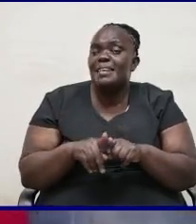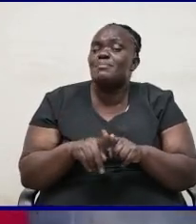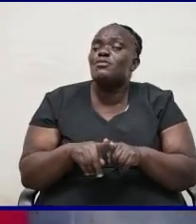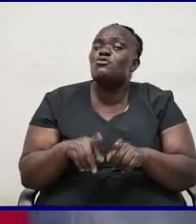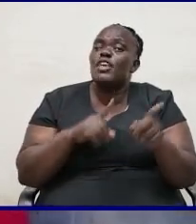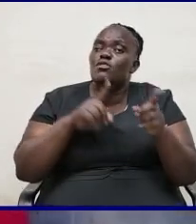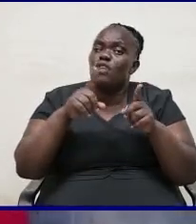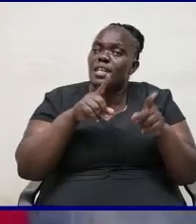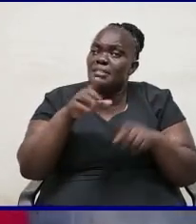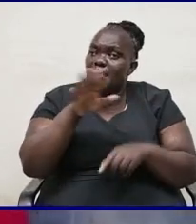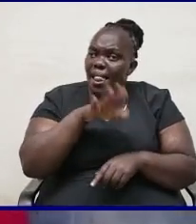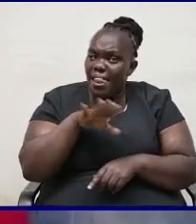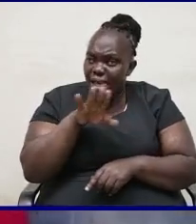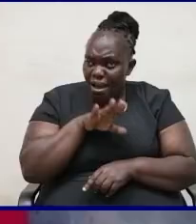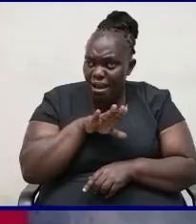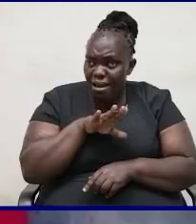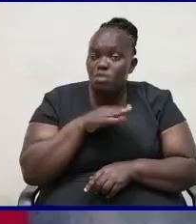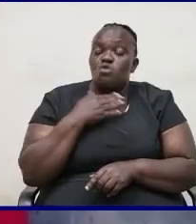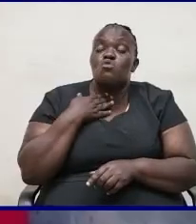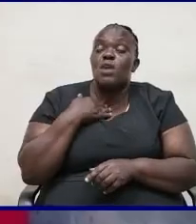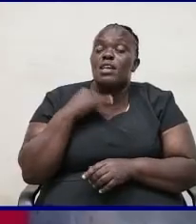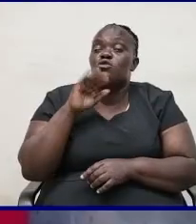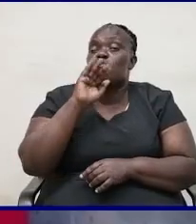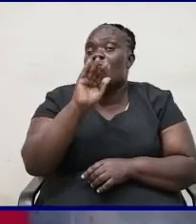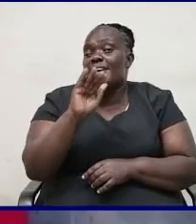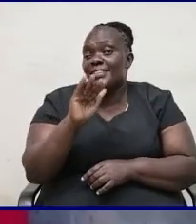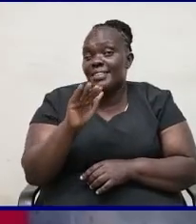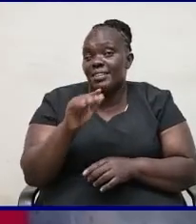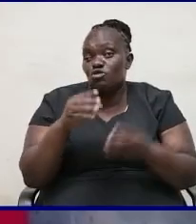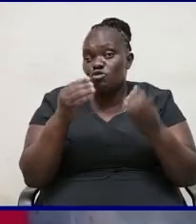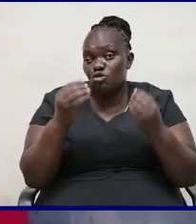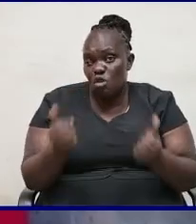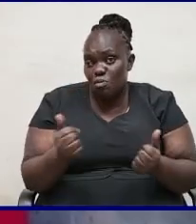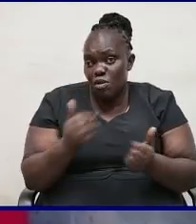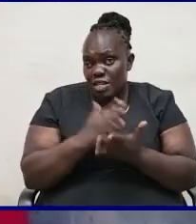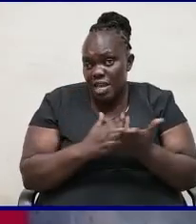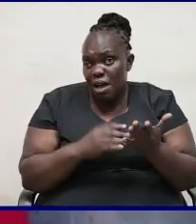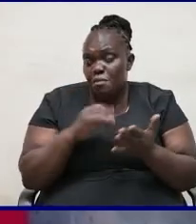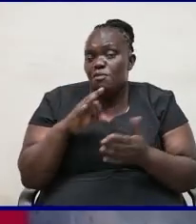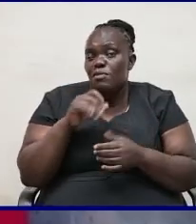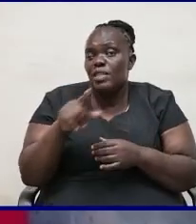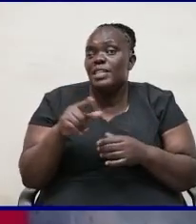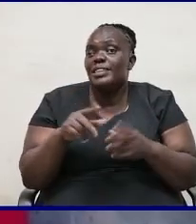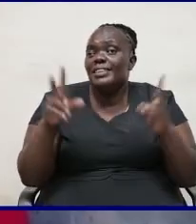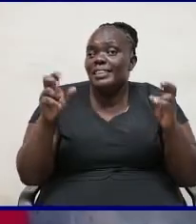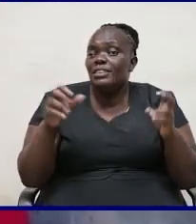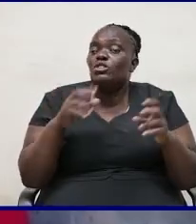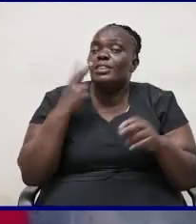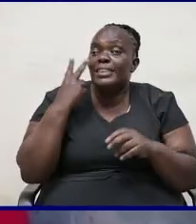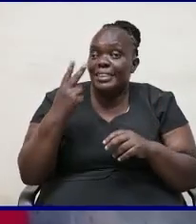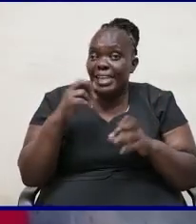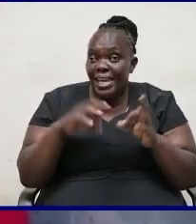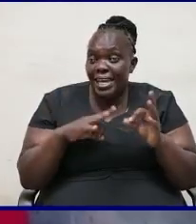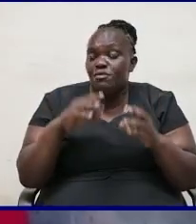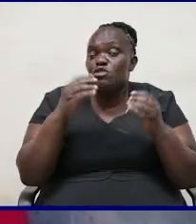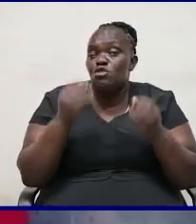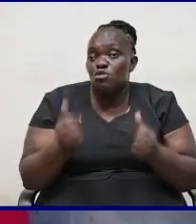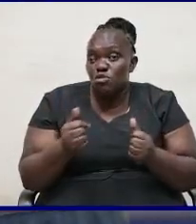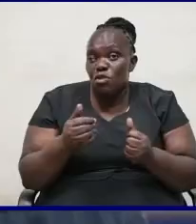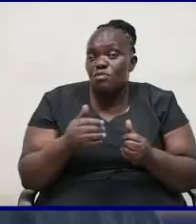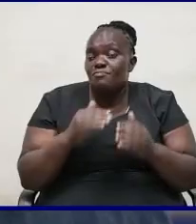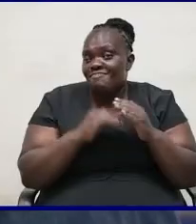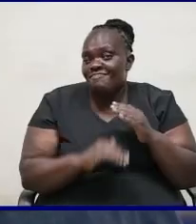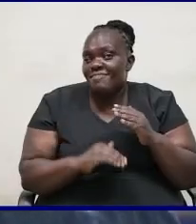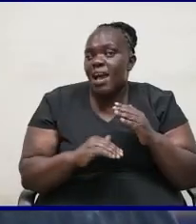the tourism sector. I'd like to ask the Honorable to address some of these issues and see if there are solutions to perhaps